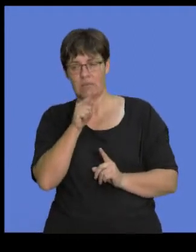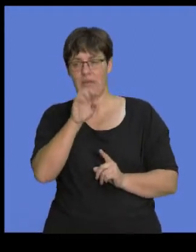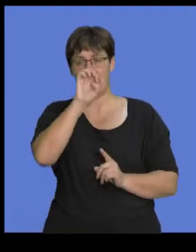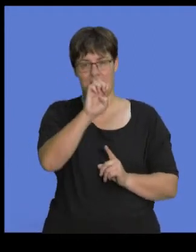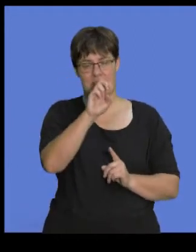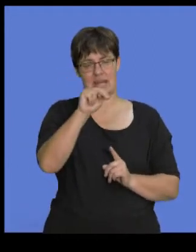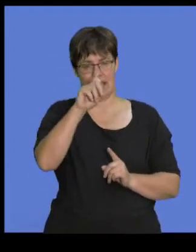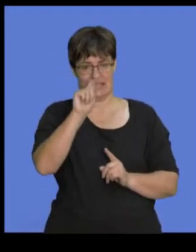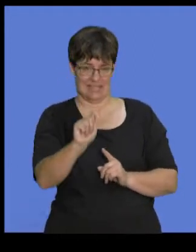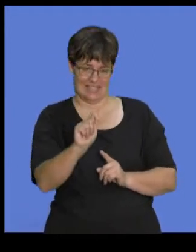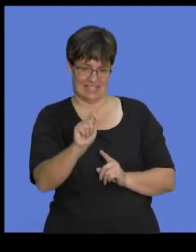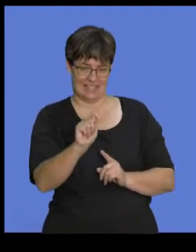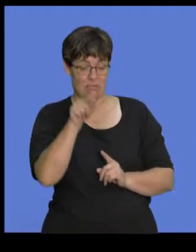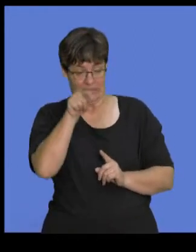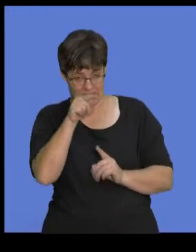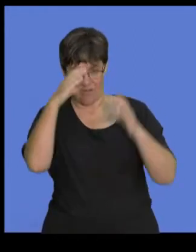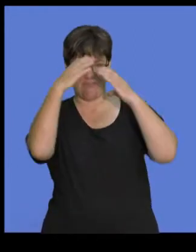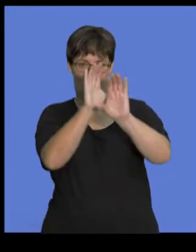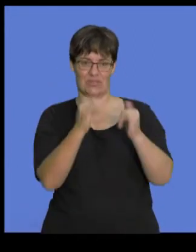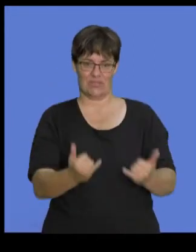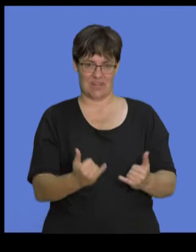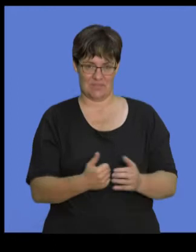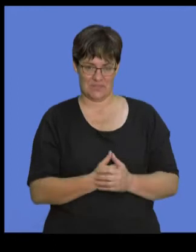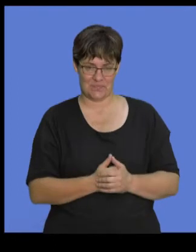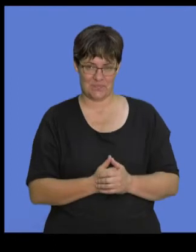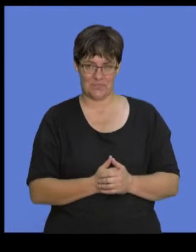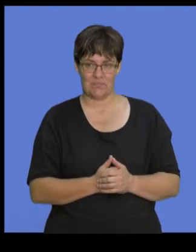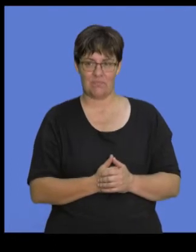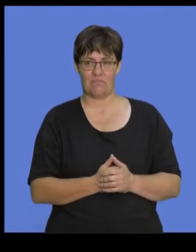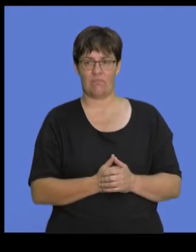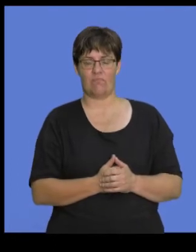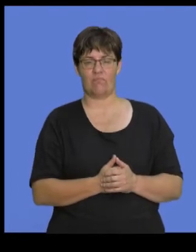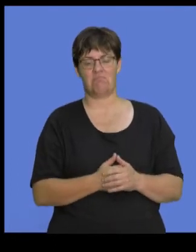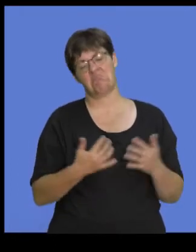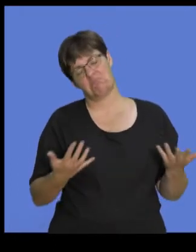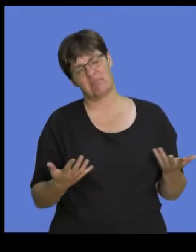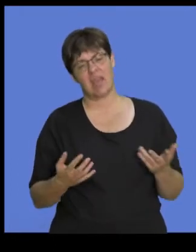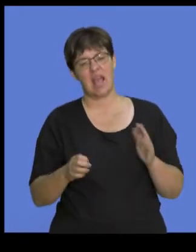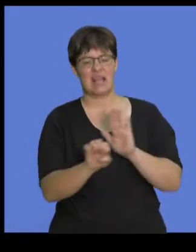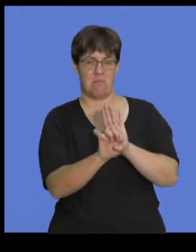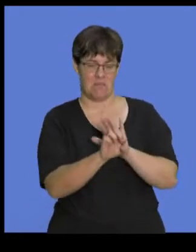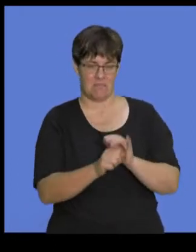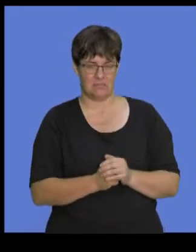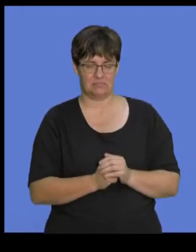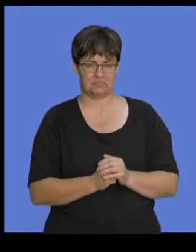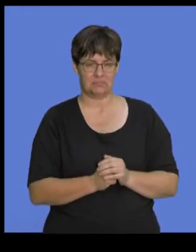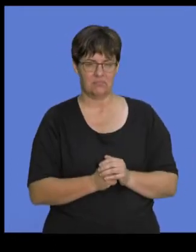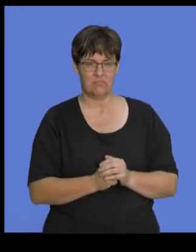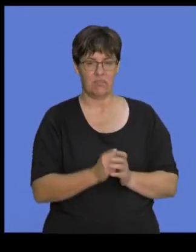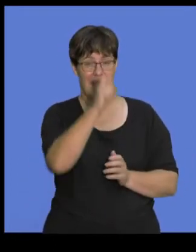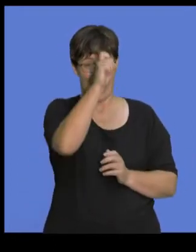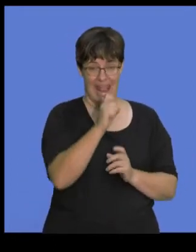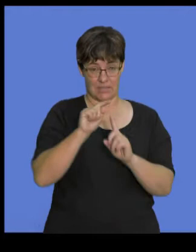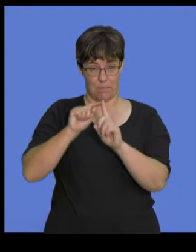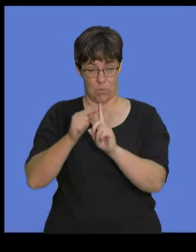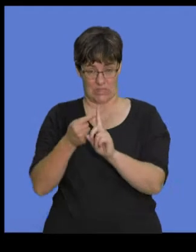E net, which is primarily our focus for today, right? Now, say for argument's sake,